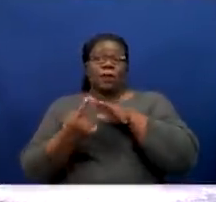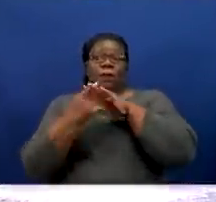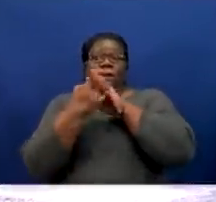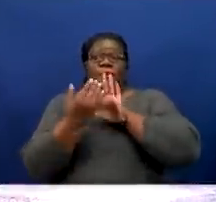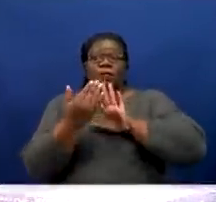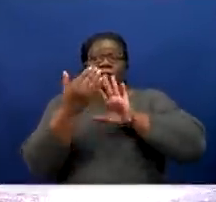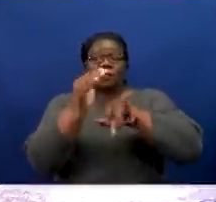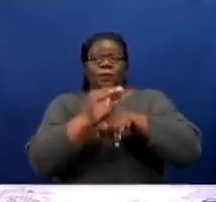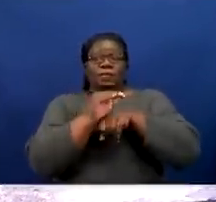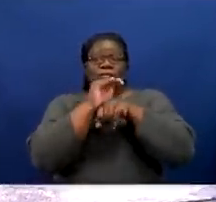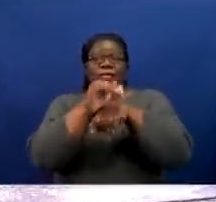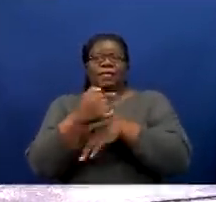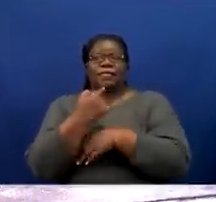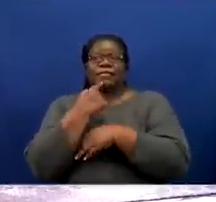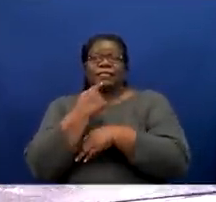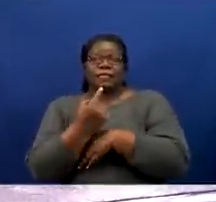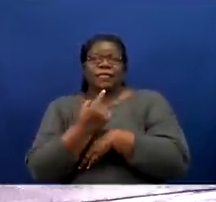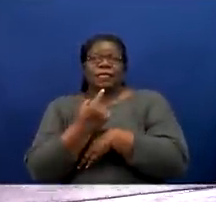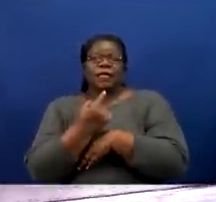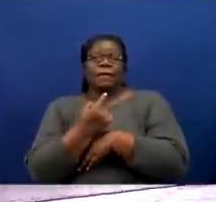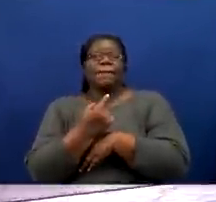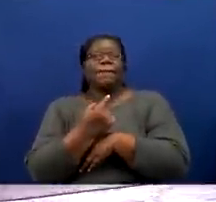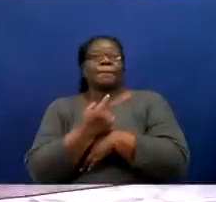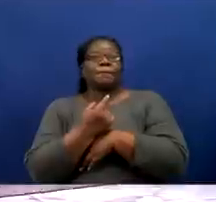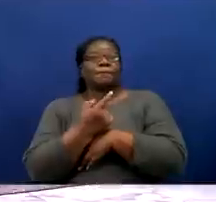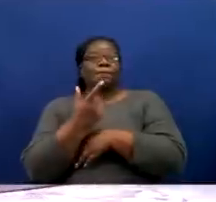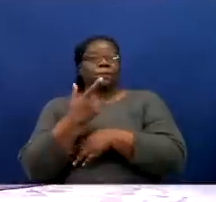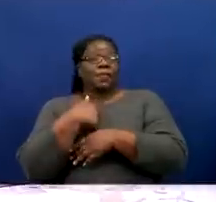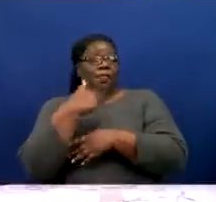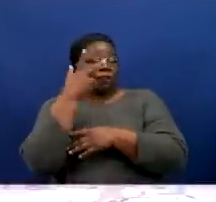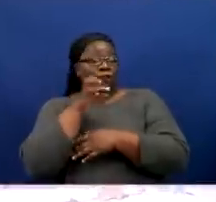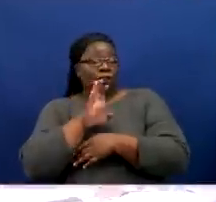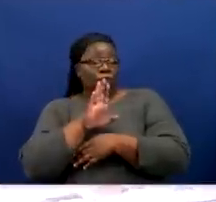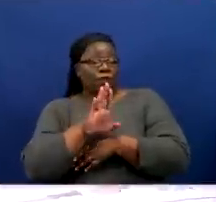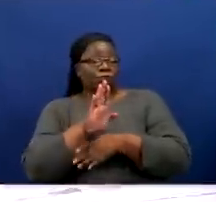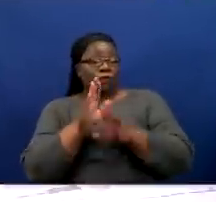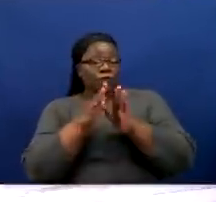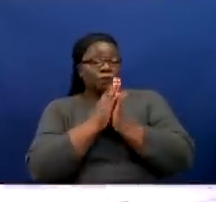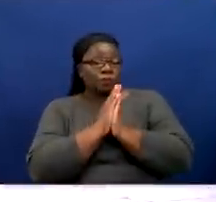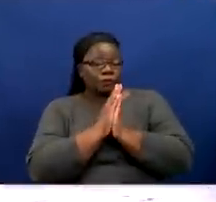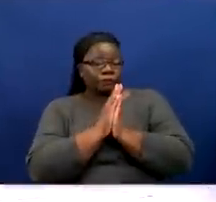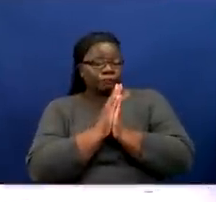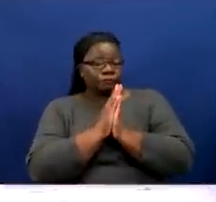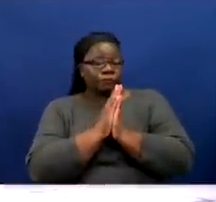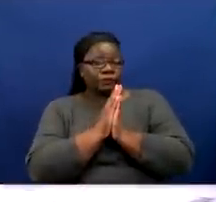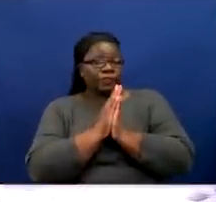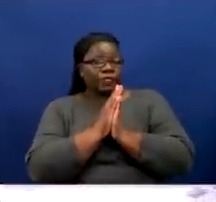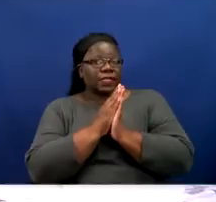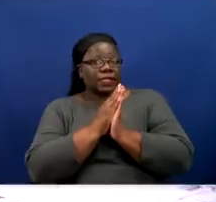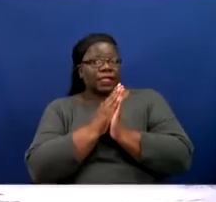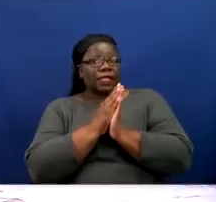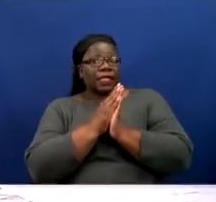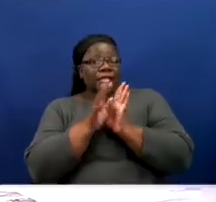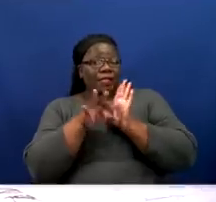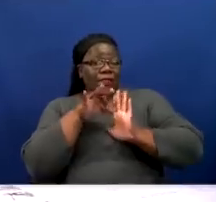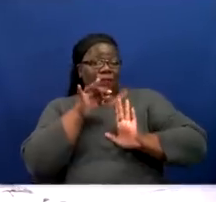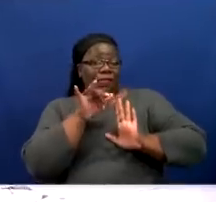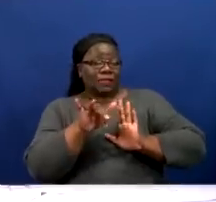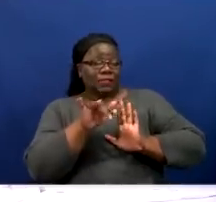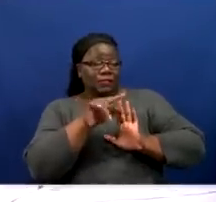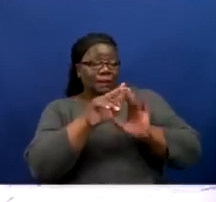night and said, I have heard your prayer and have chosen this place for